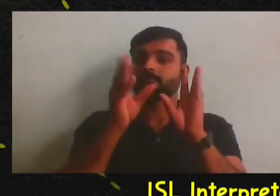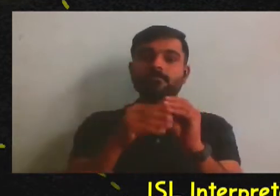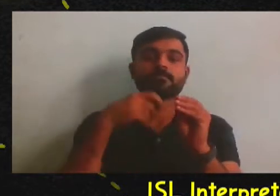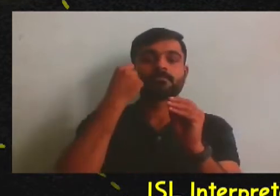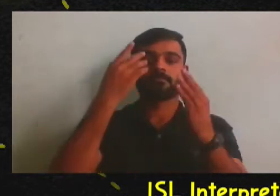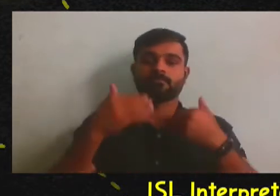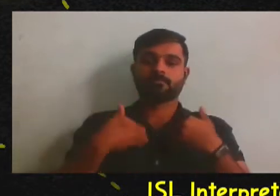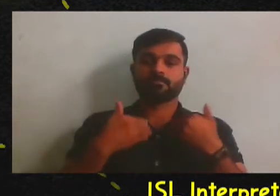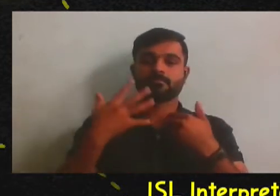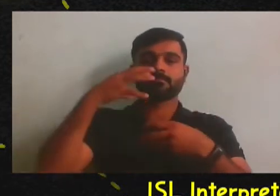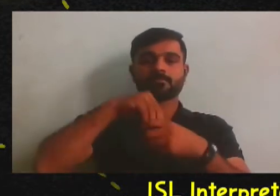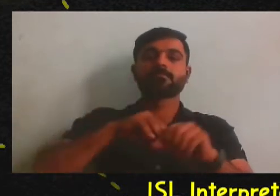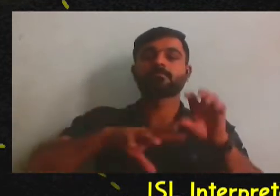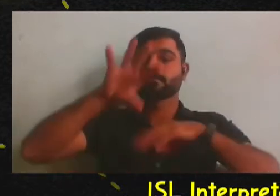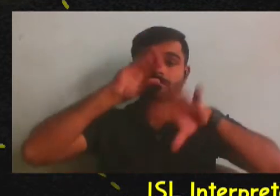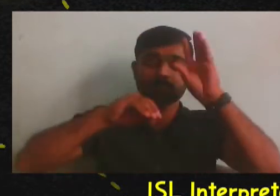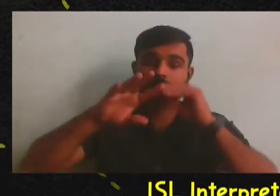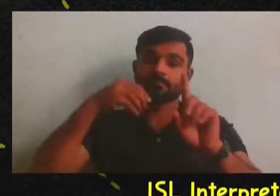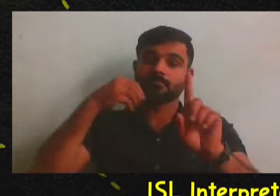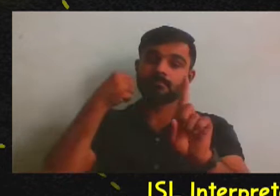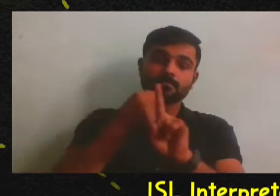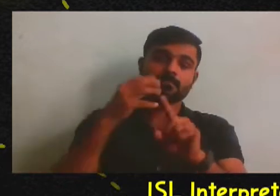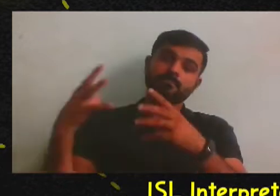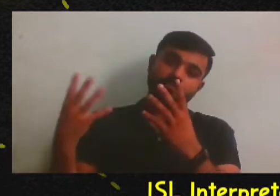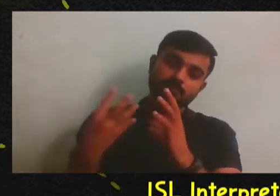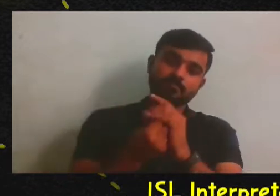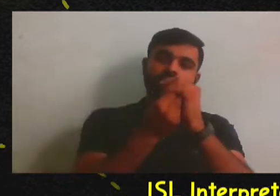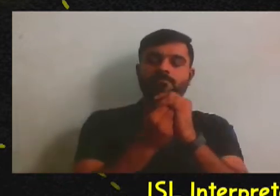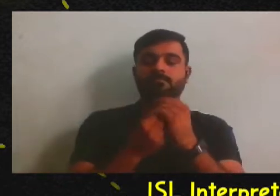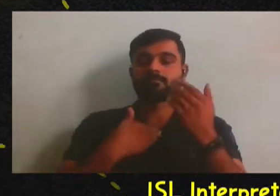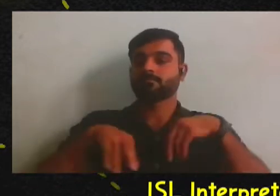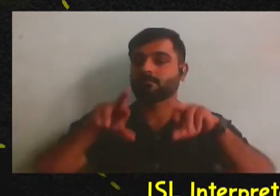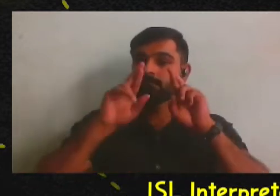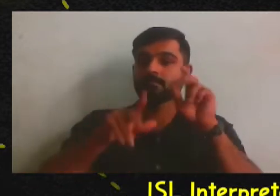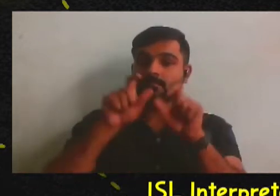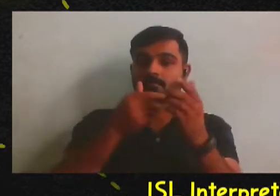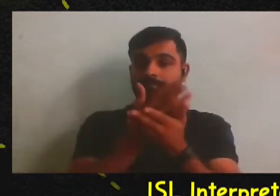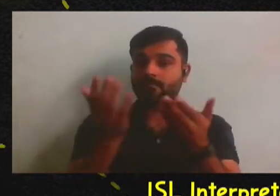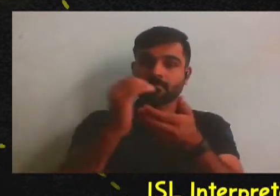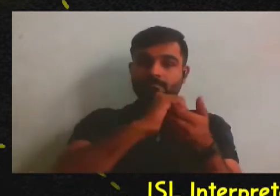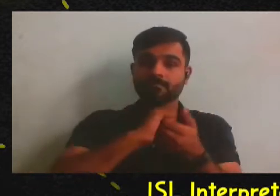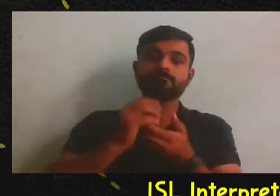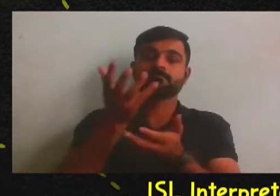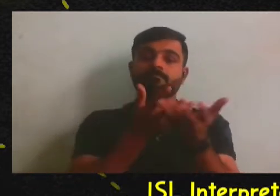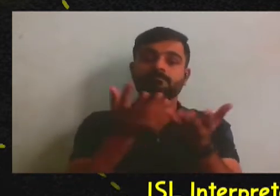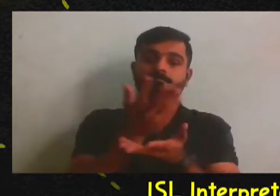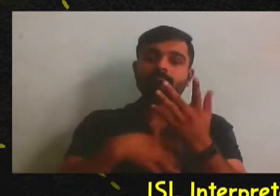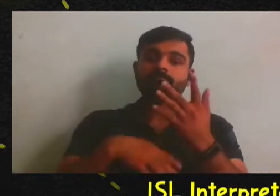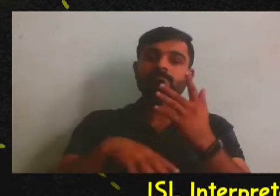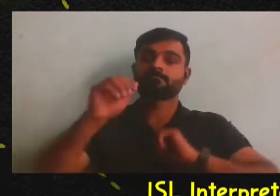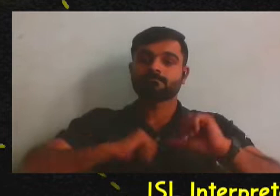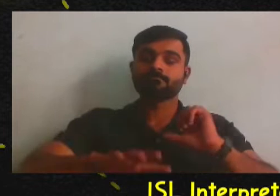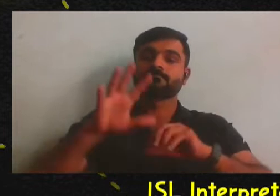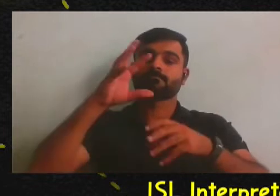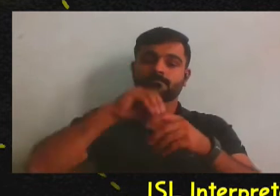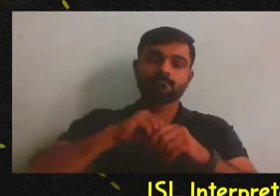pleasure and therefore learn, reflect, and grow together. So we hope that everyone will engage in this discussion with compassion, kindness,